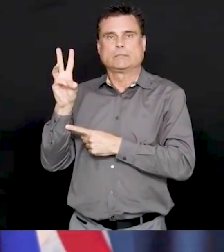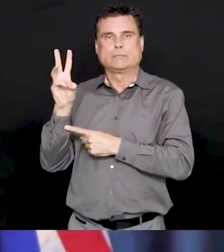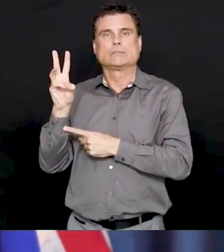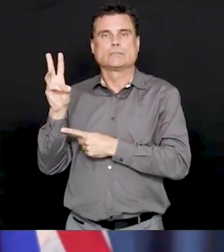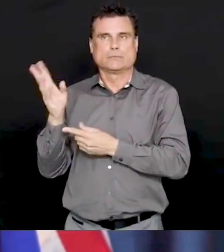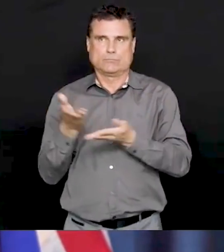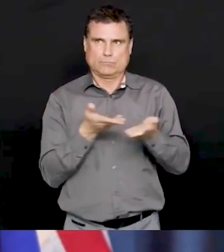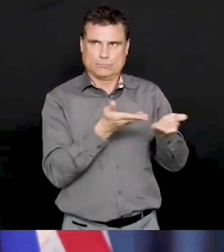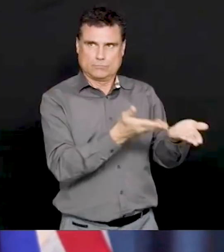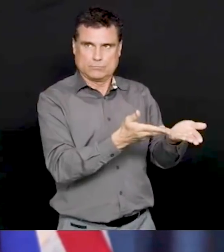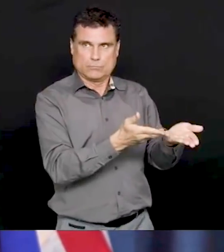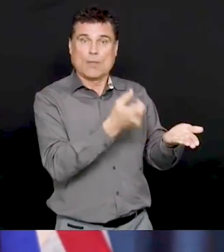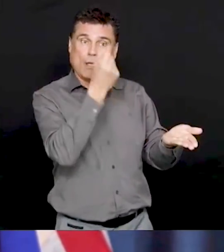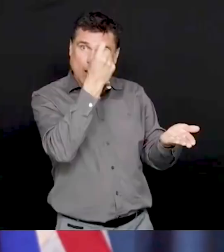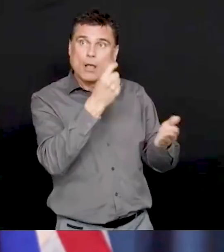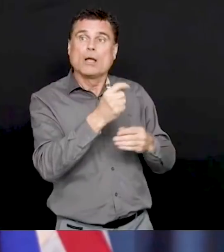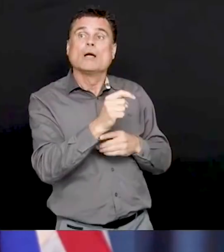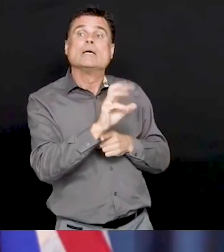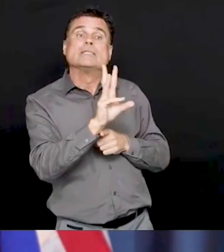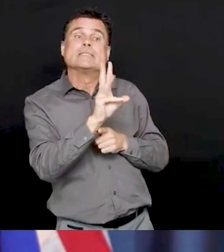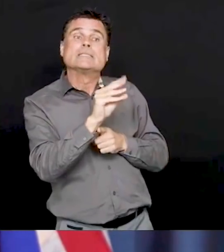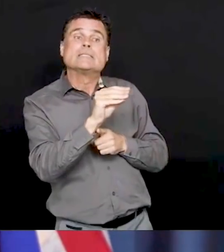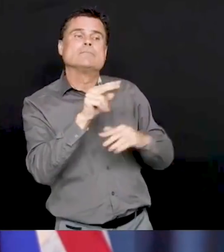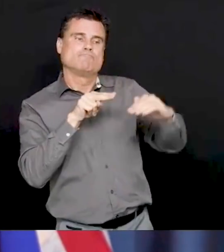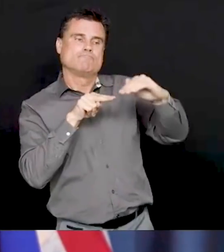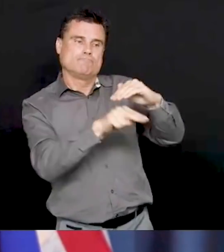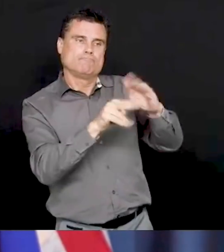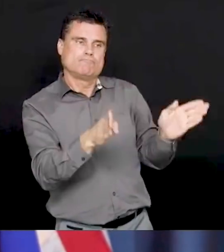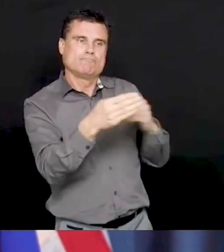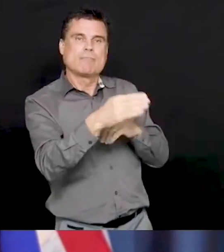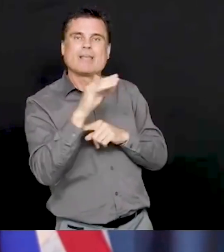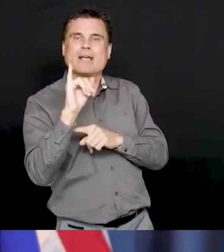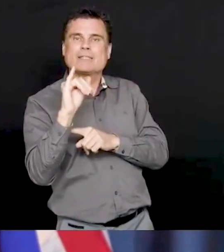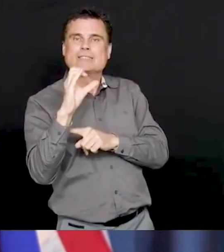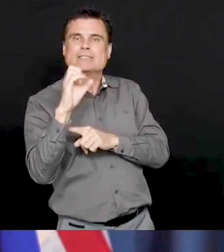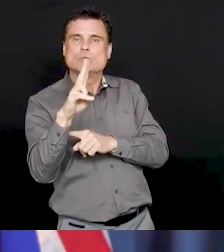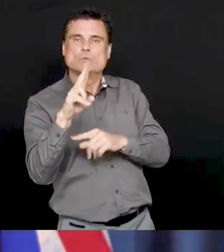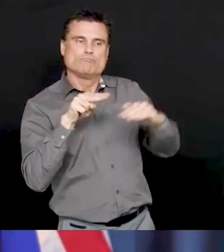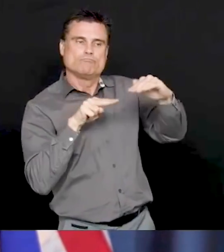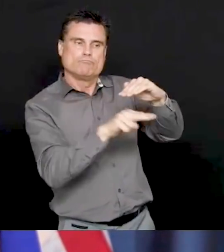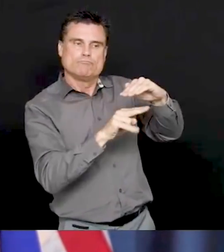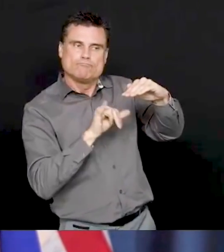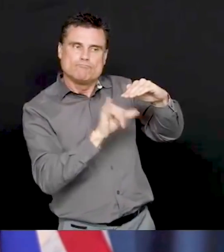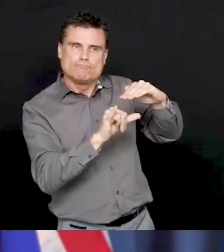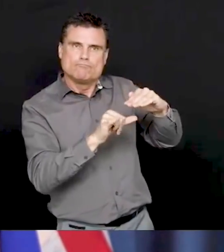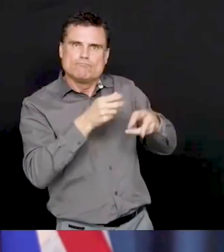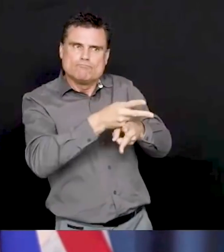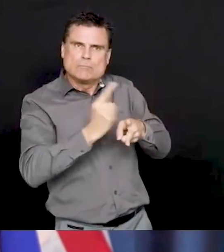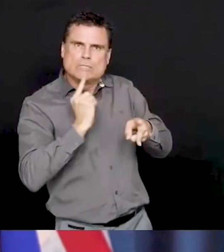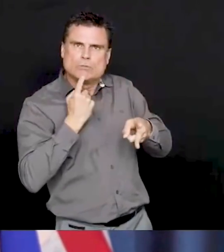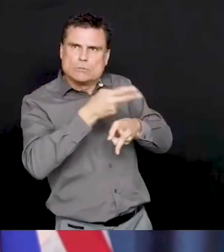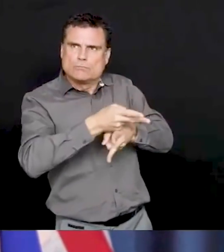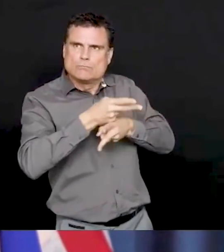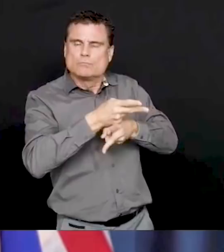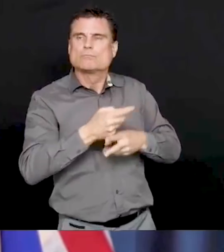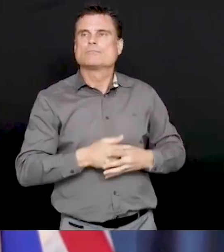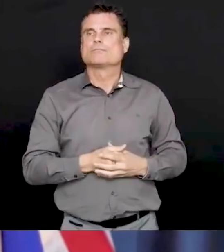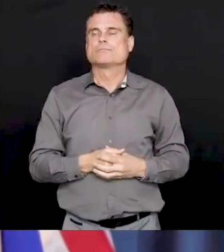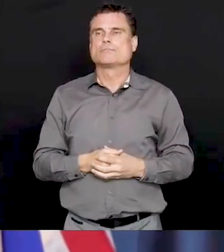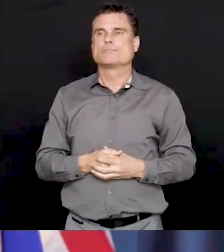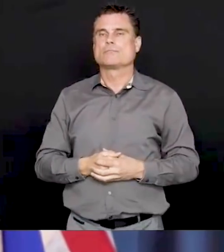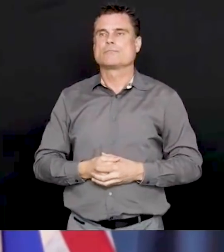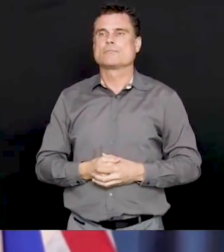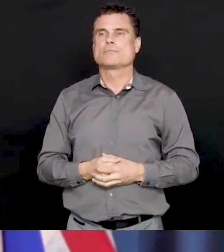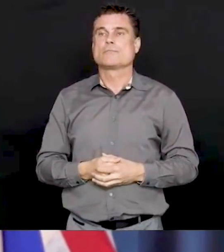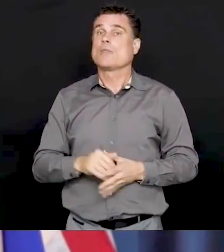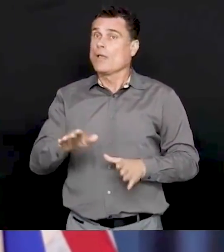care ICU and HAU units. I think it's really important to note as well that 48% of